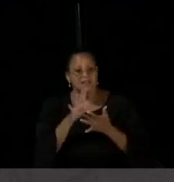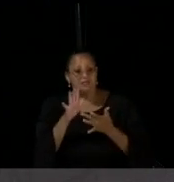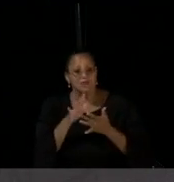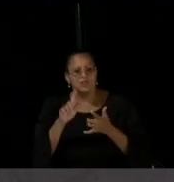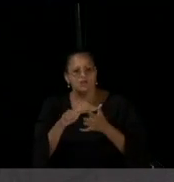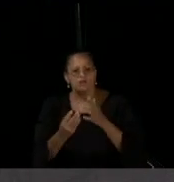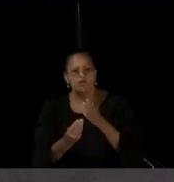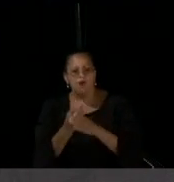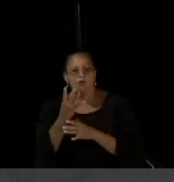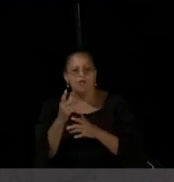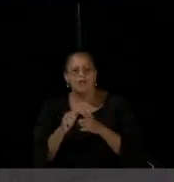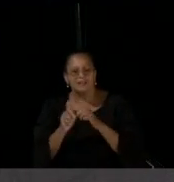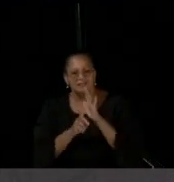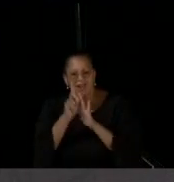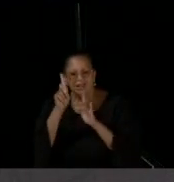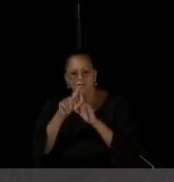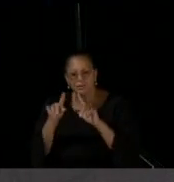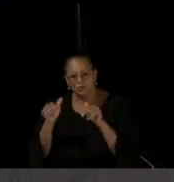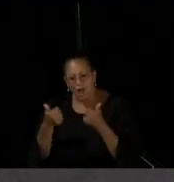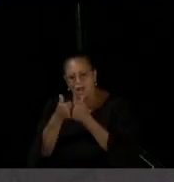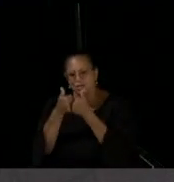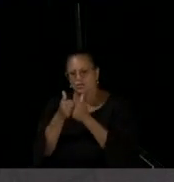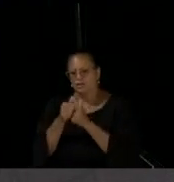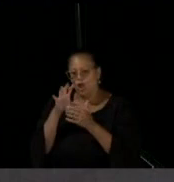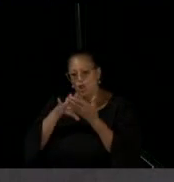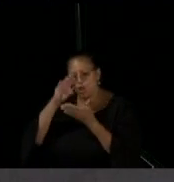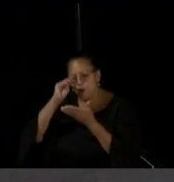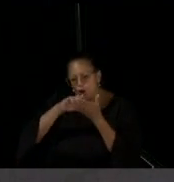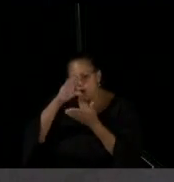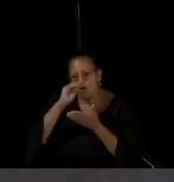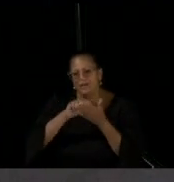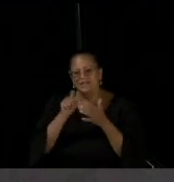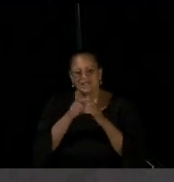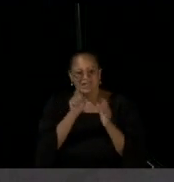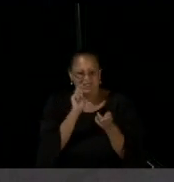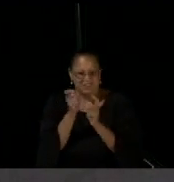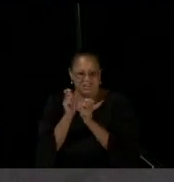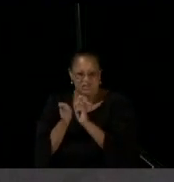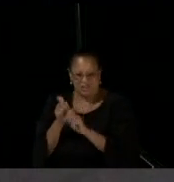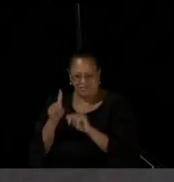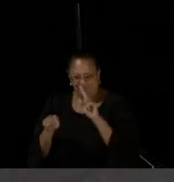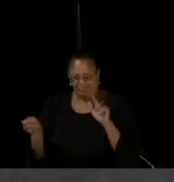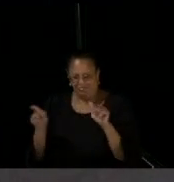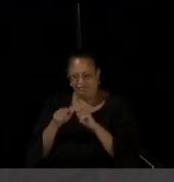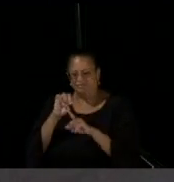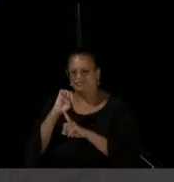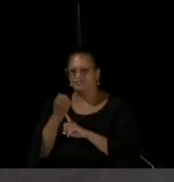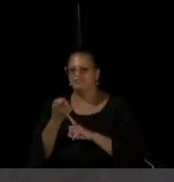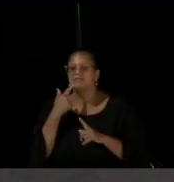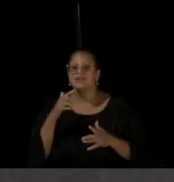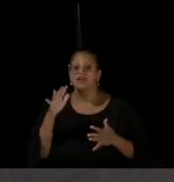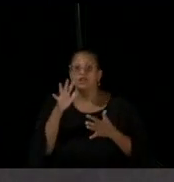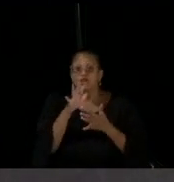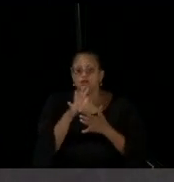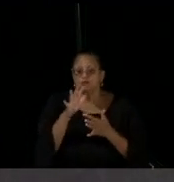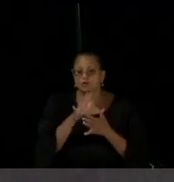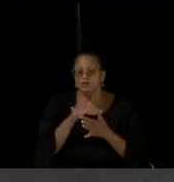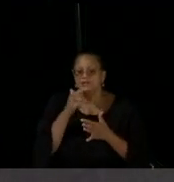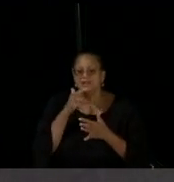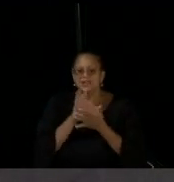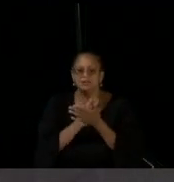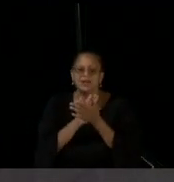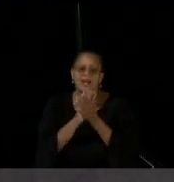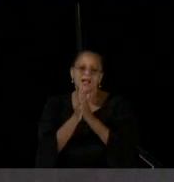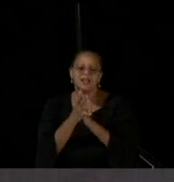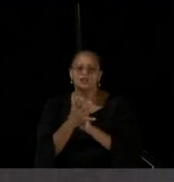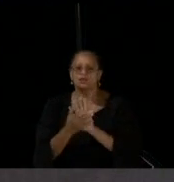developing and challenging ourselves to learn new things while adjusting to new environments. Junior year, we began to shine and